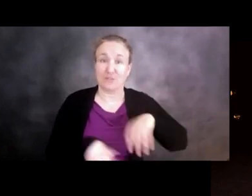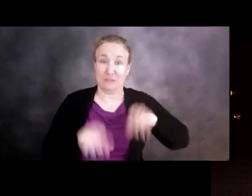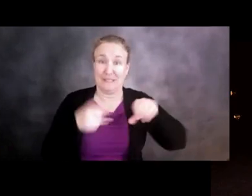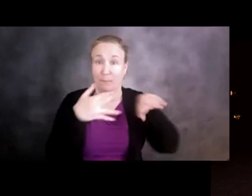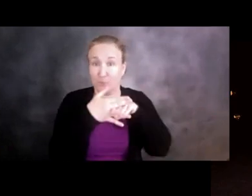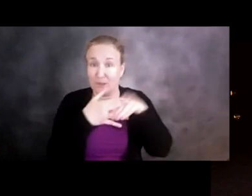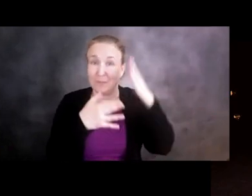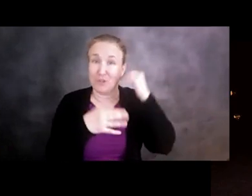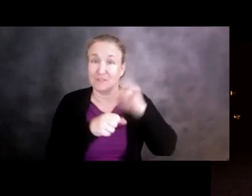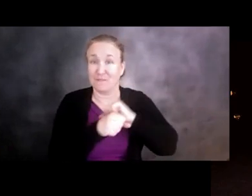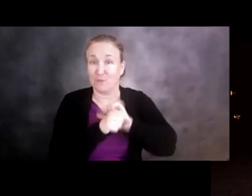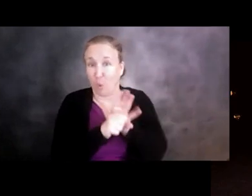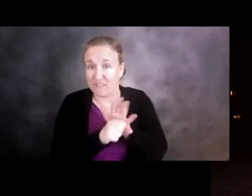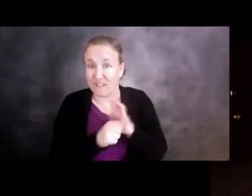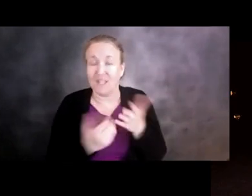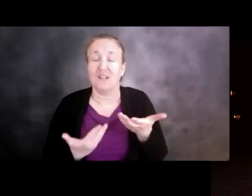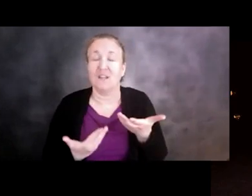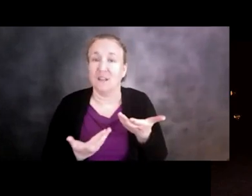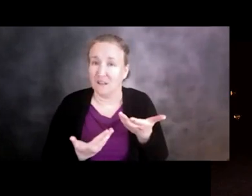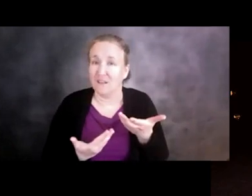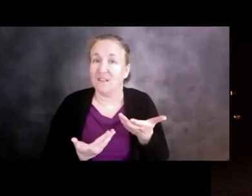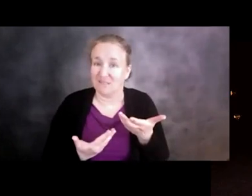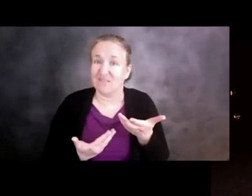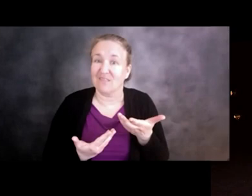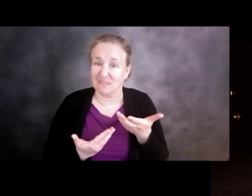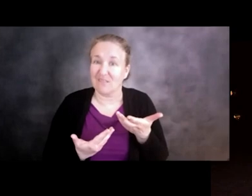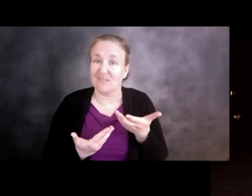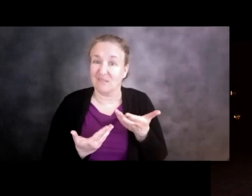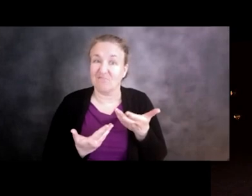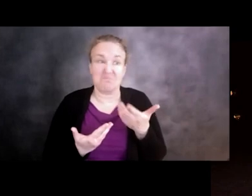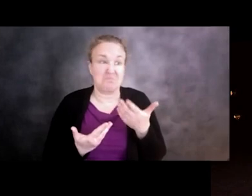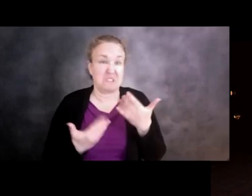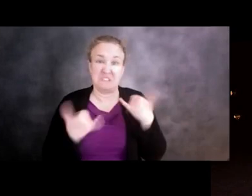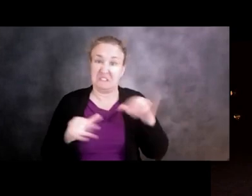of COVID-19, I was still in my living room